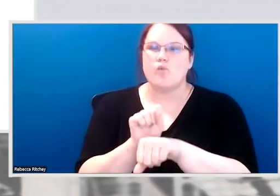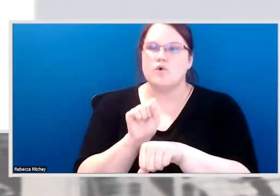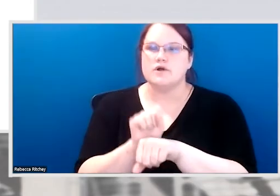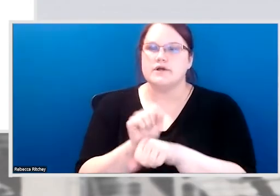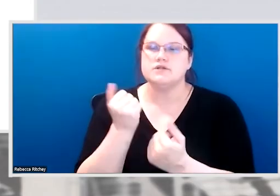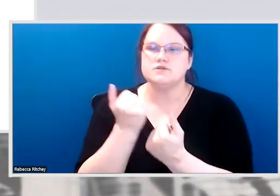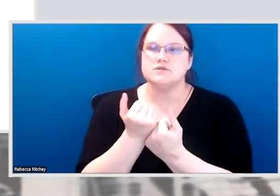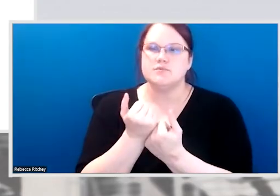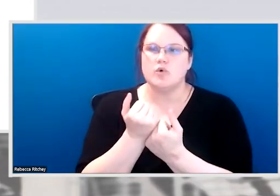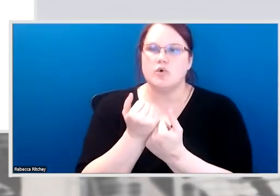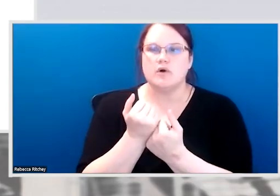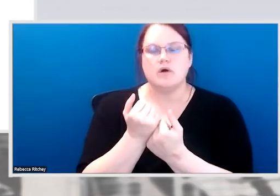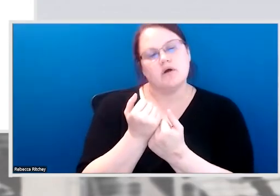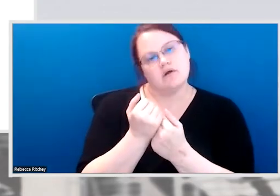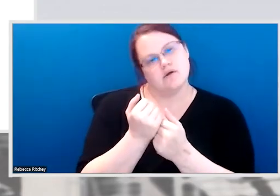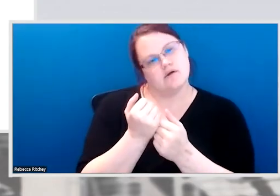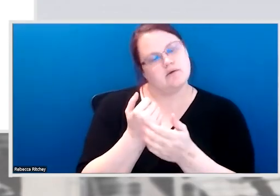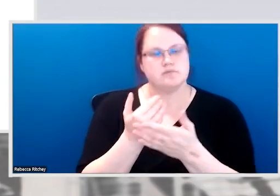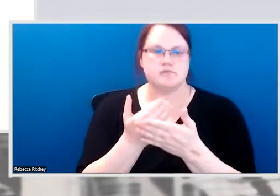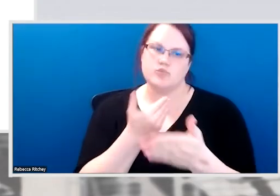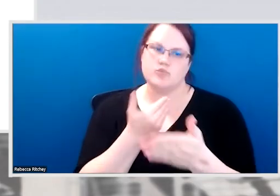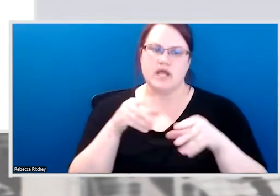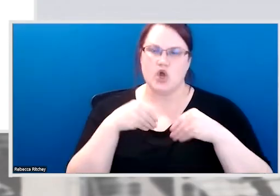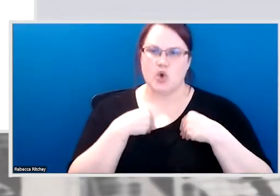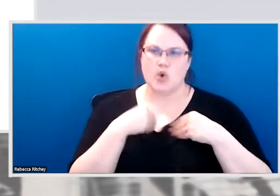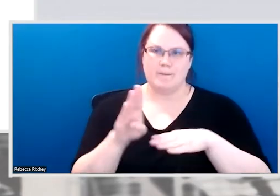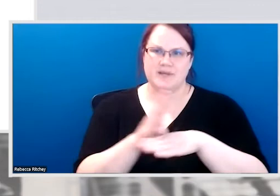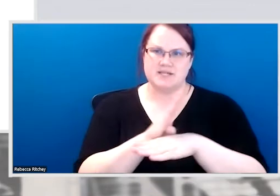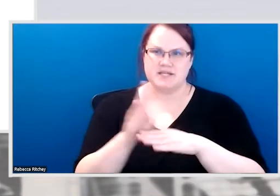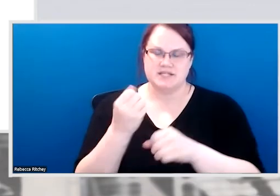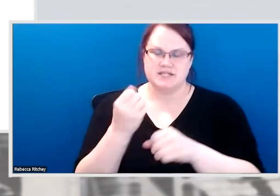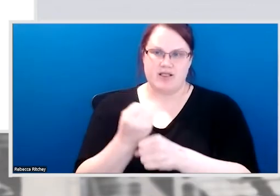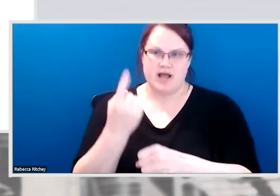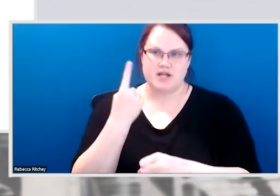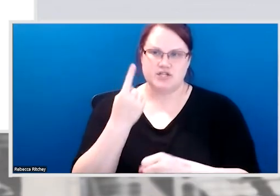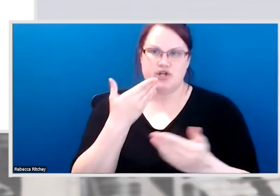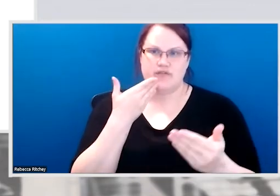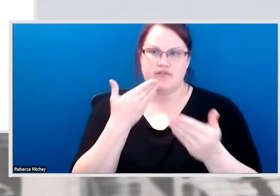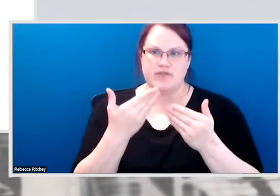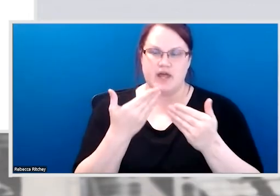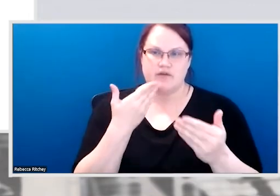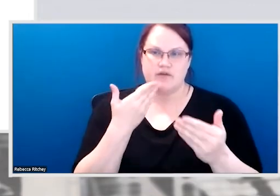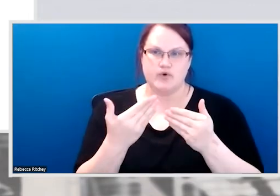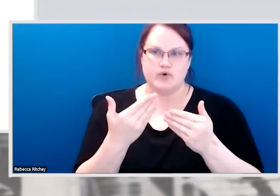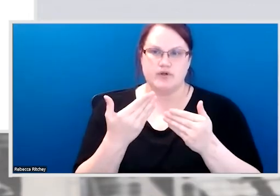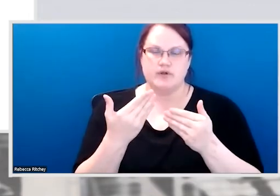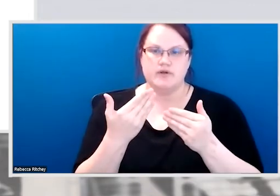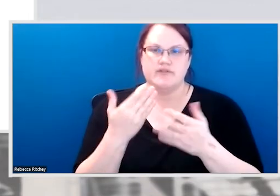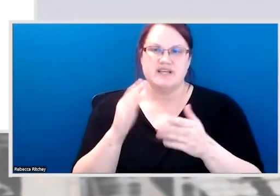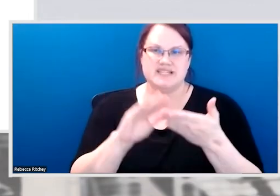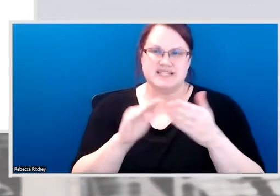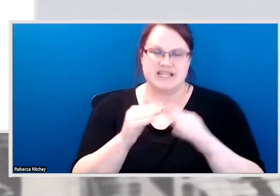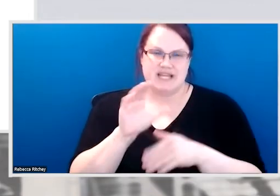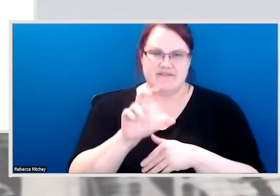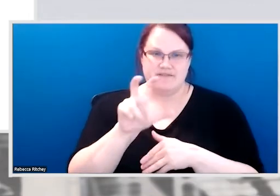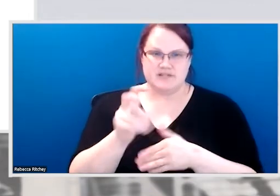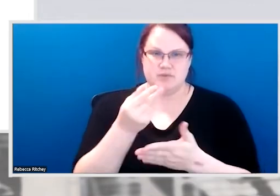support employee-owned businesses. So last year, we're thankful again to the city for their investment and some monies to support